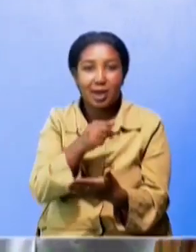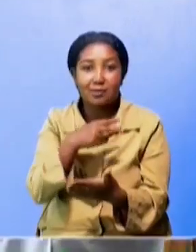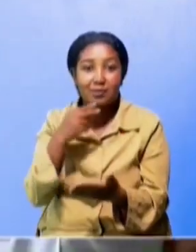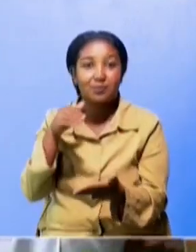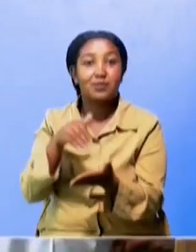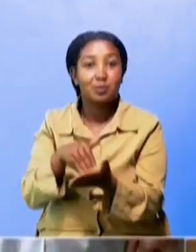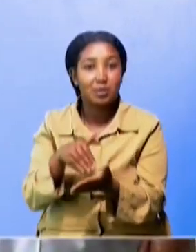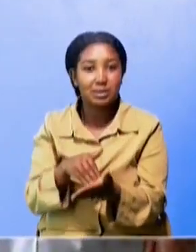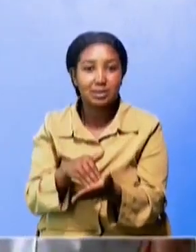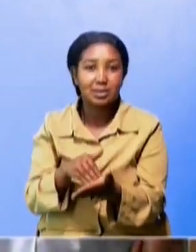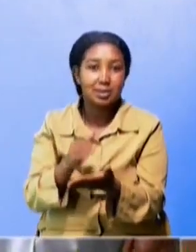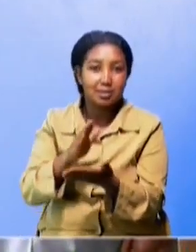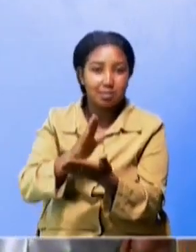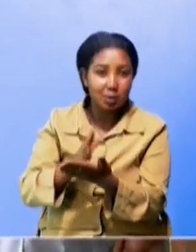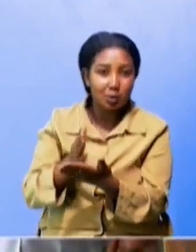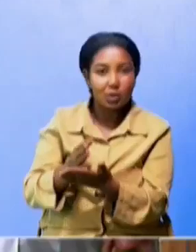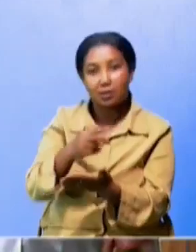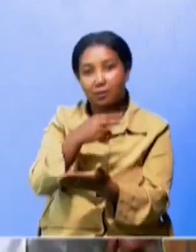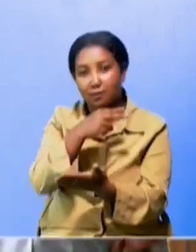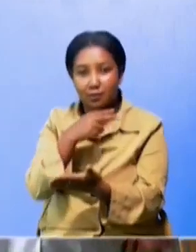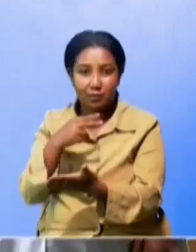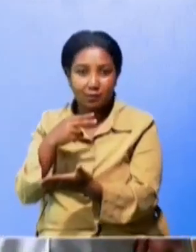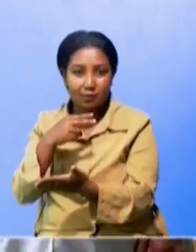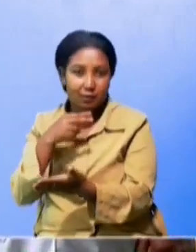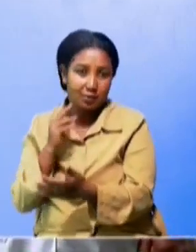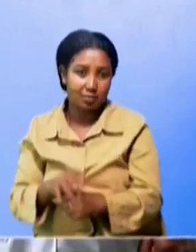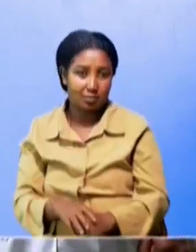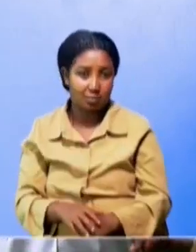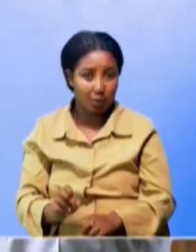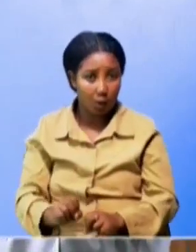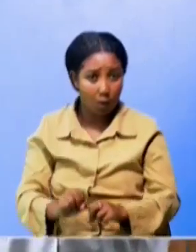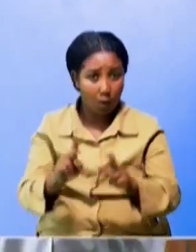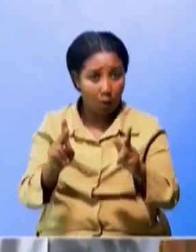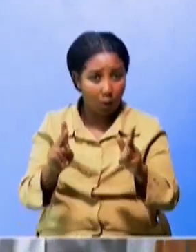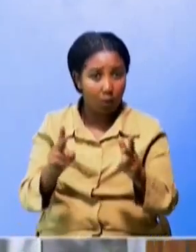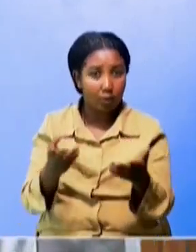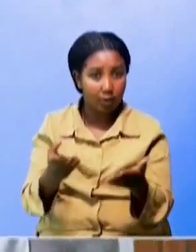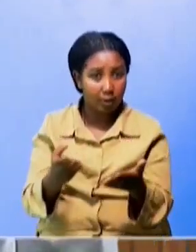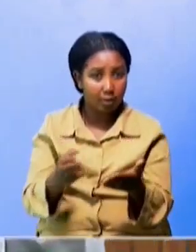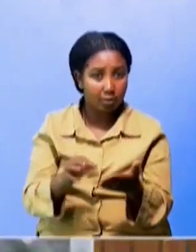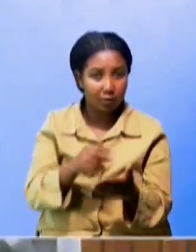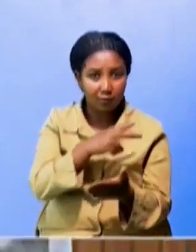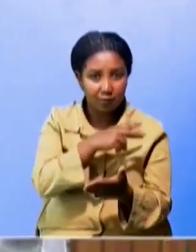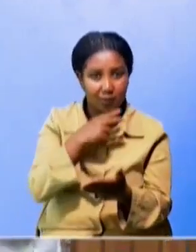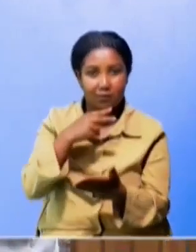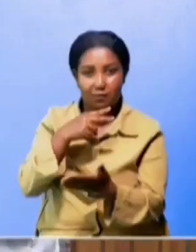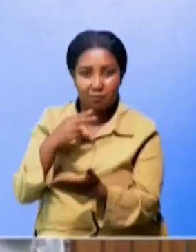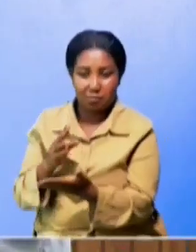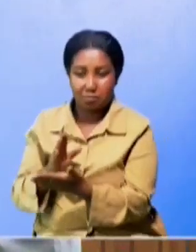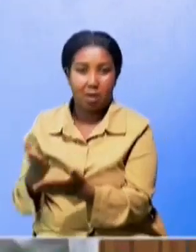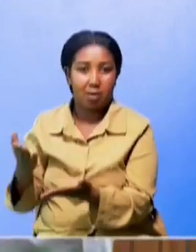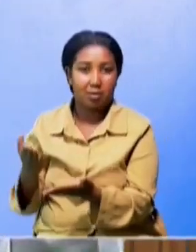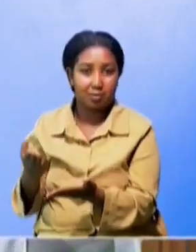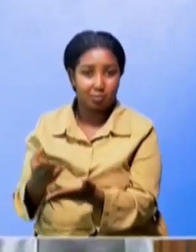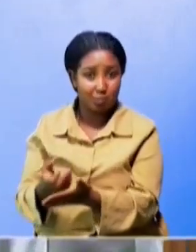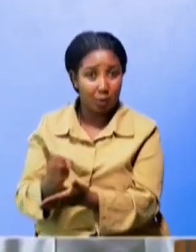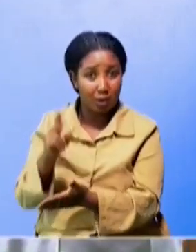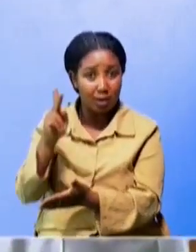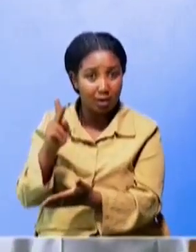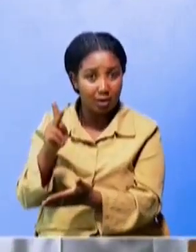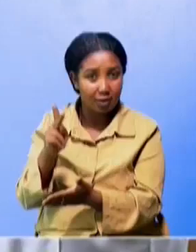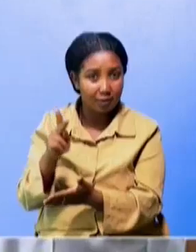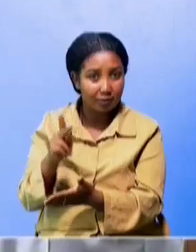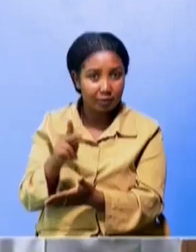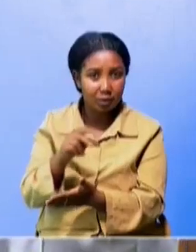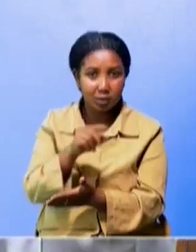of frequency in such a way as it is listed here now. That means between the two verbs. See? So